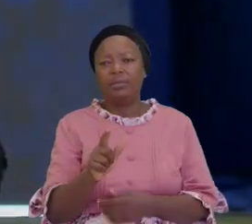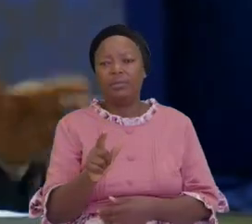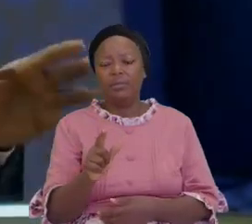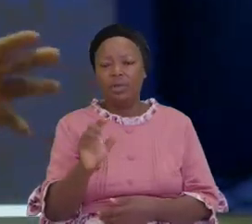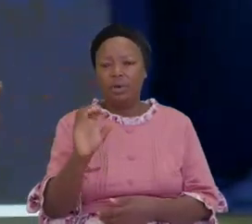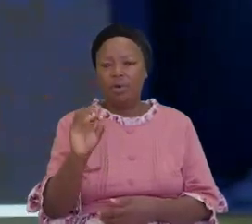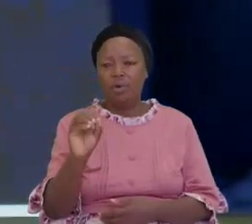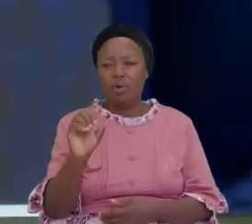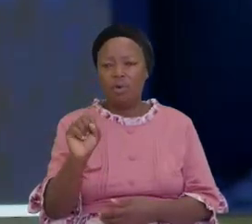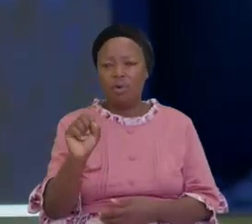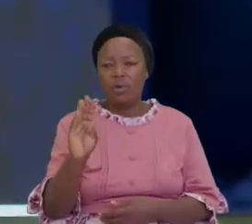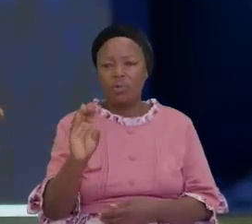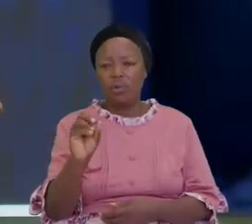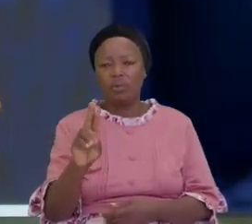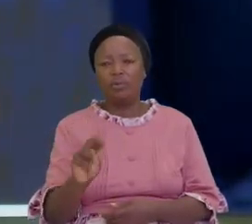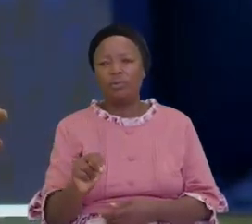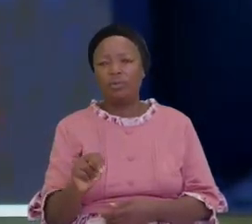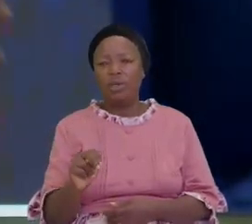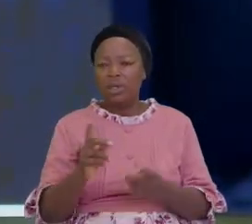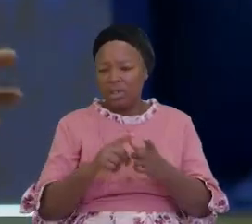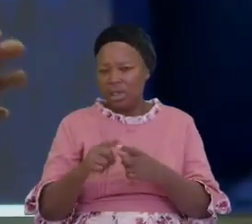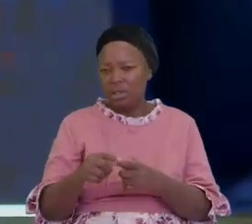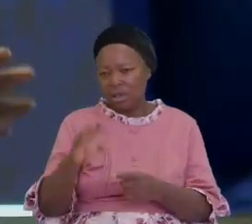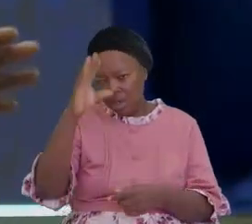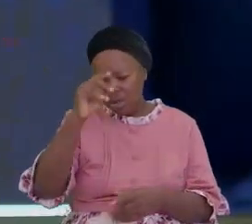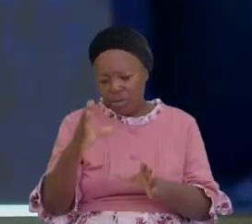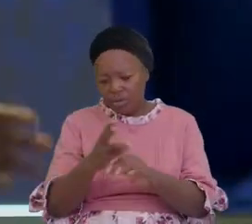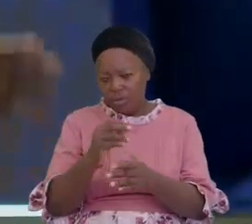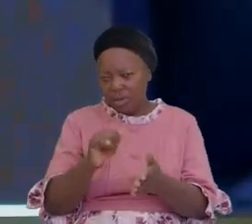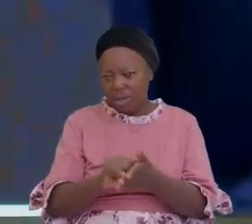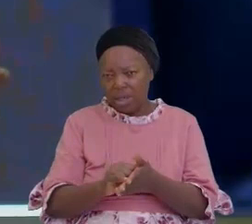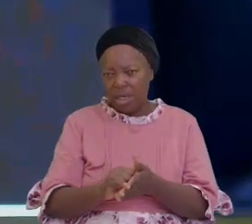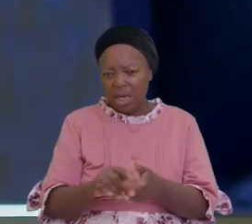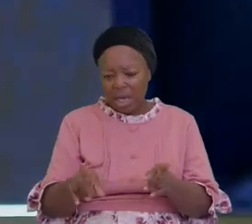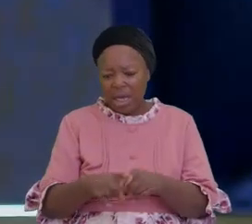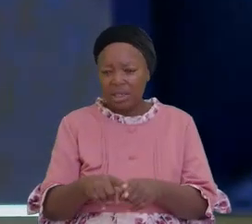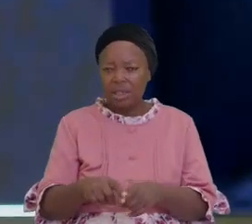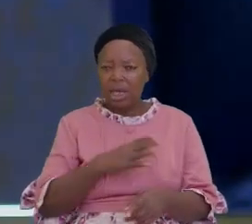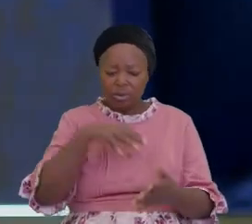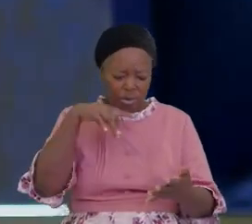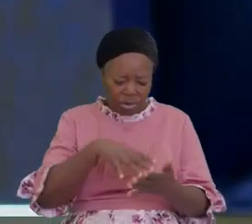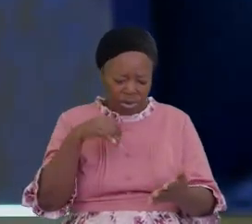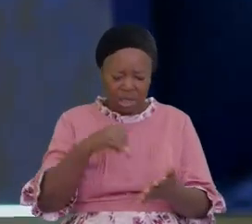And I took that book as if I was in the mathematics class.